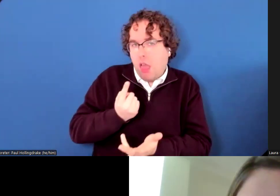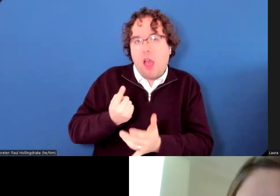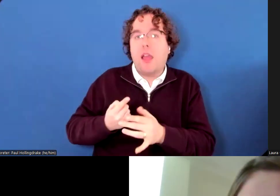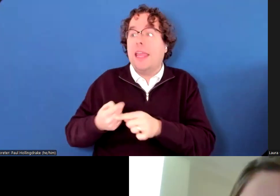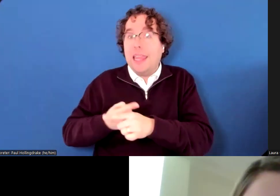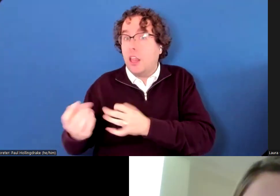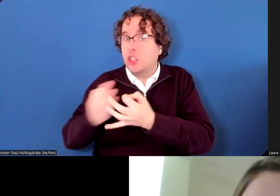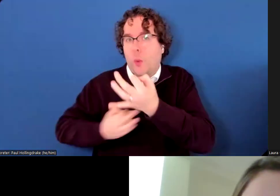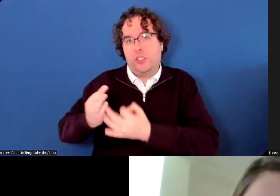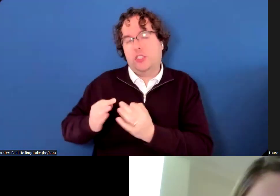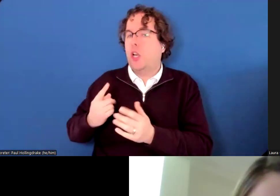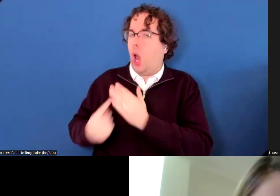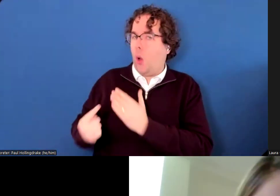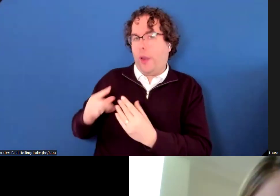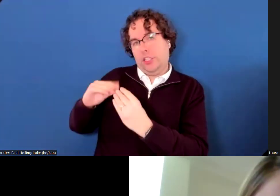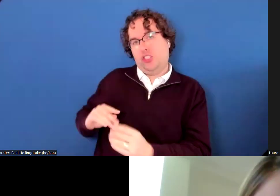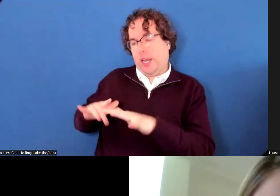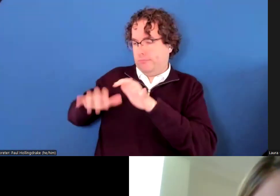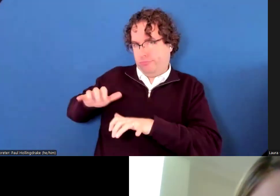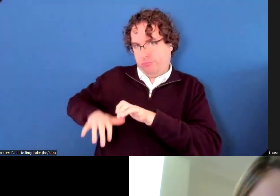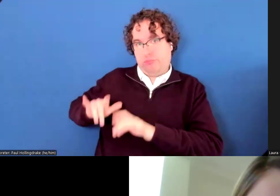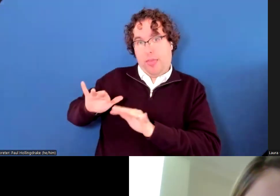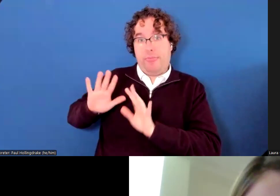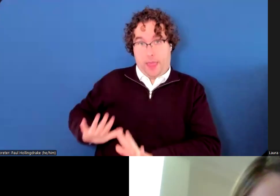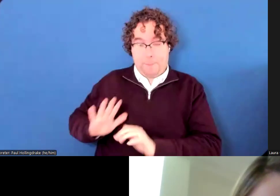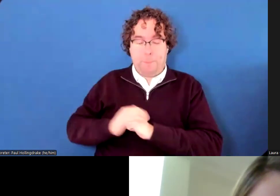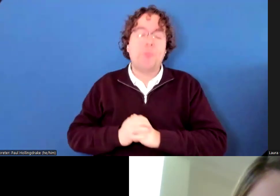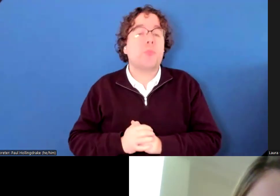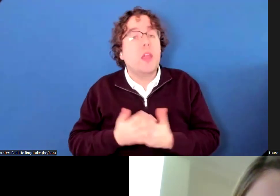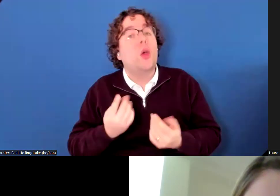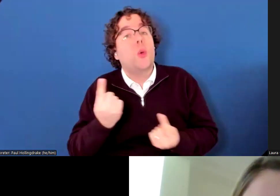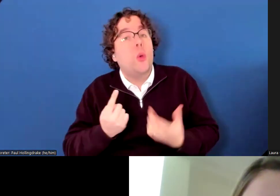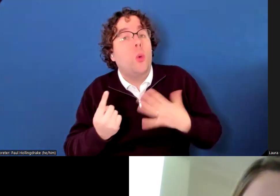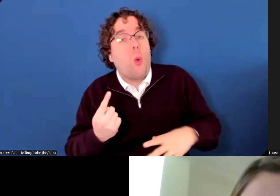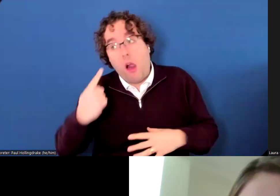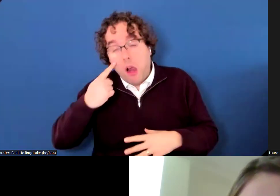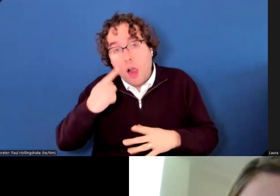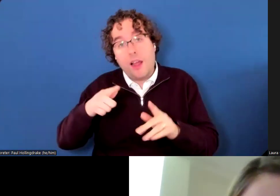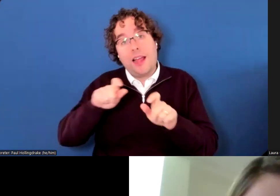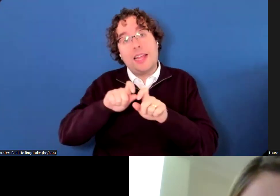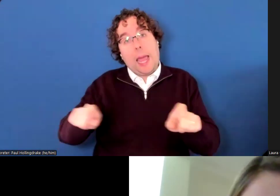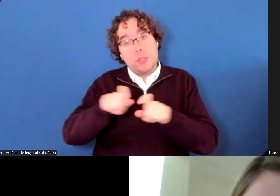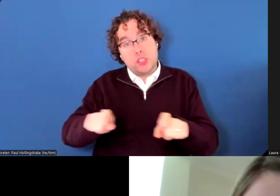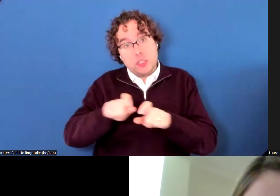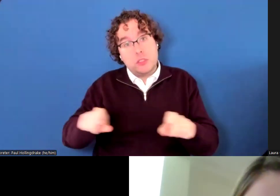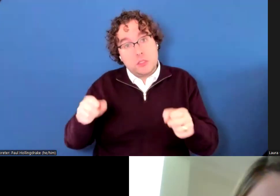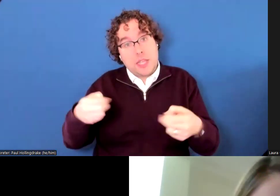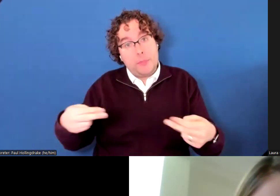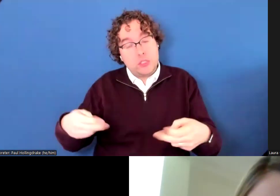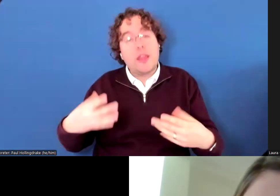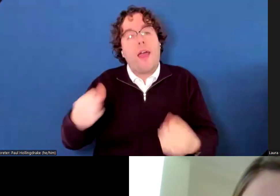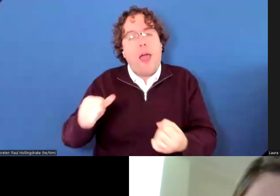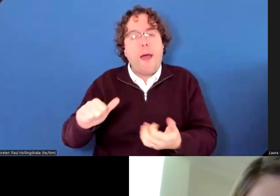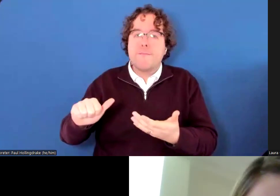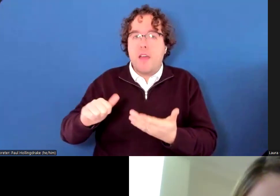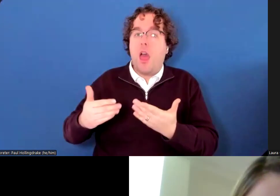questions. For those of you who are wishing to access captioning as well, we've got live captions